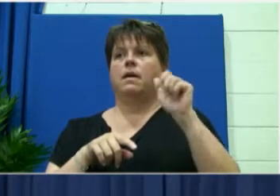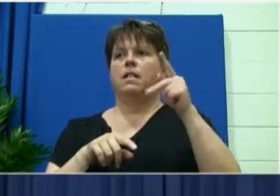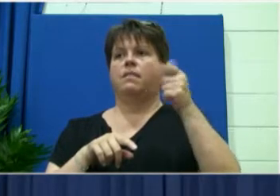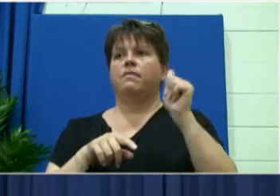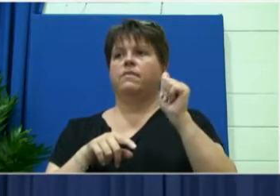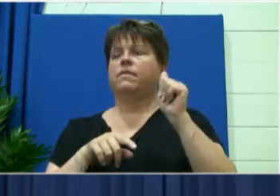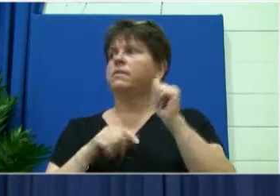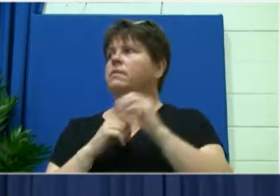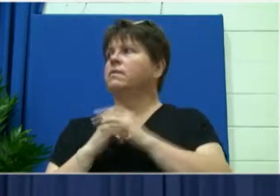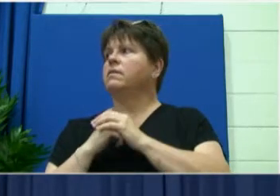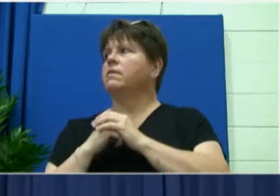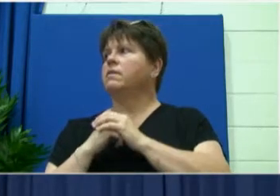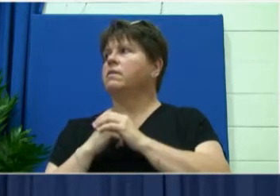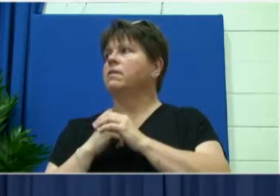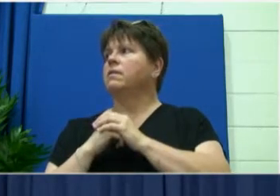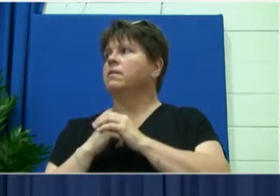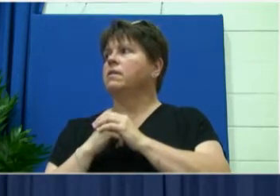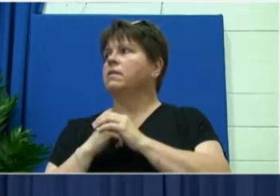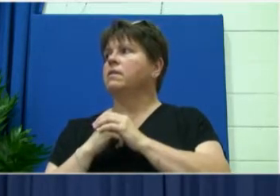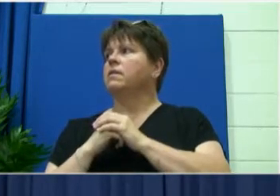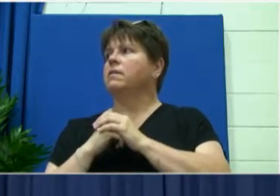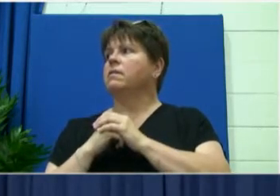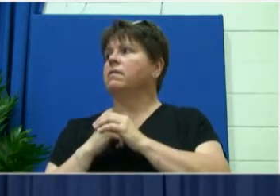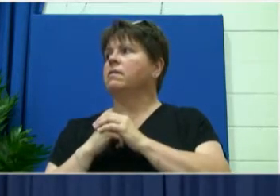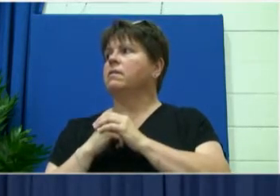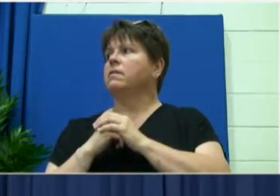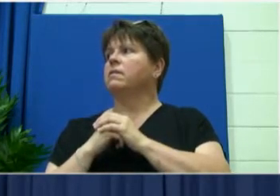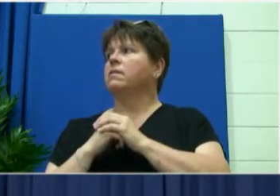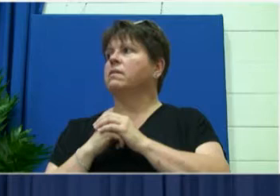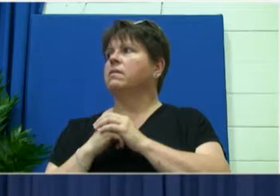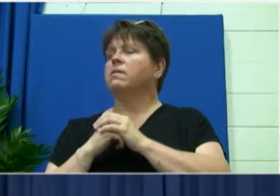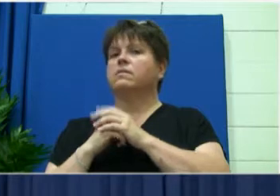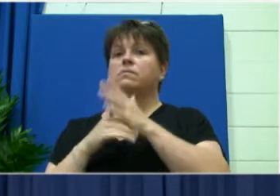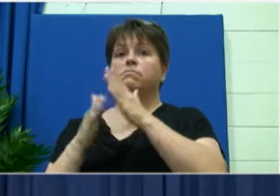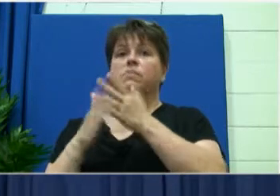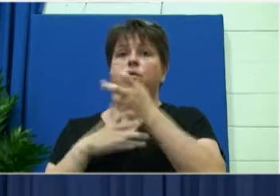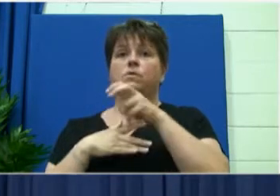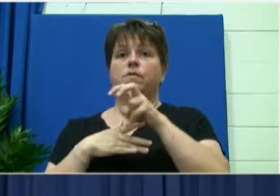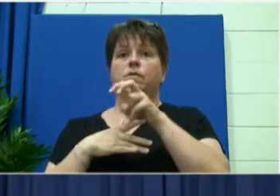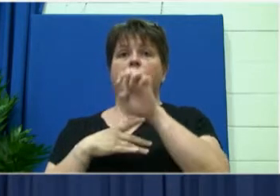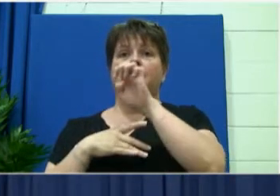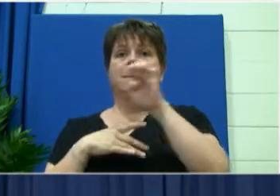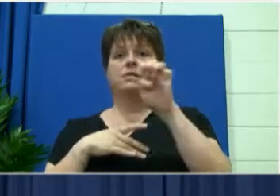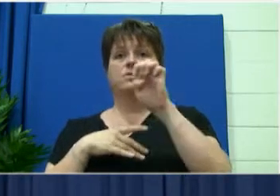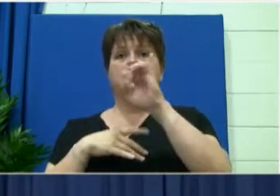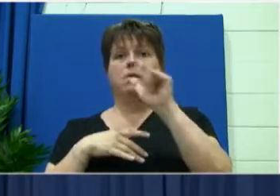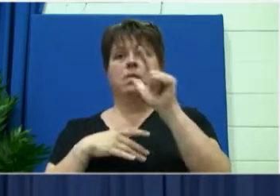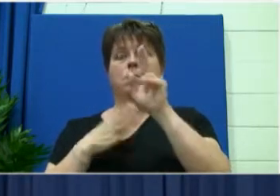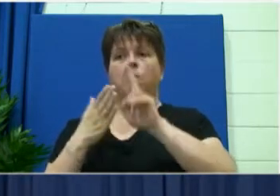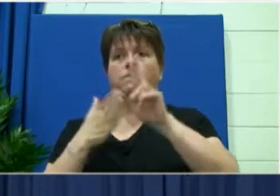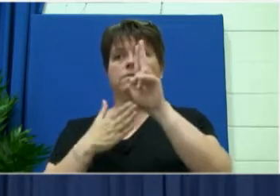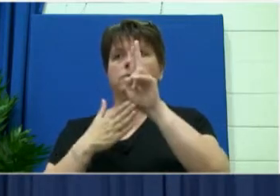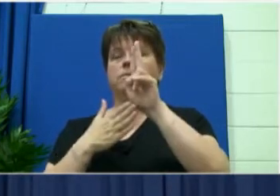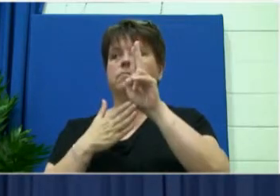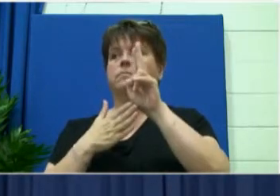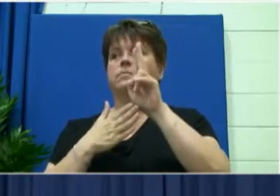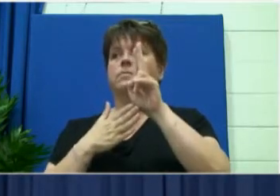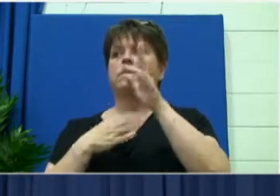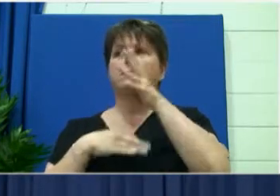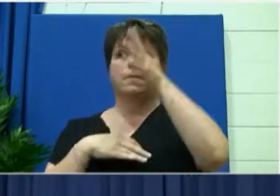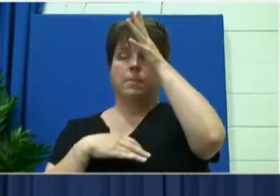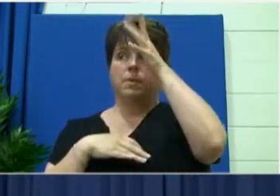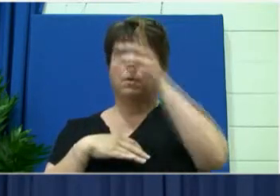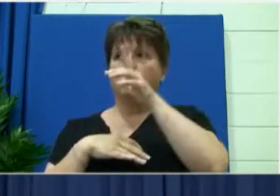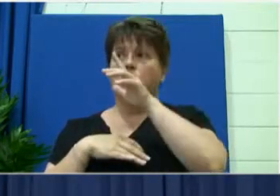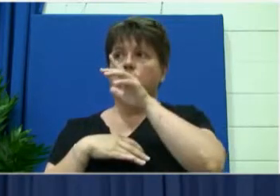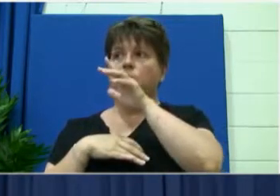of the Mattoon Cobras softball team. She plans to transfer to Eastern Illinois University, and she is the daughter